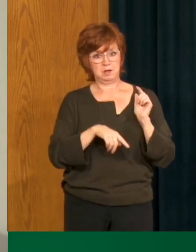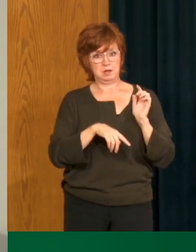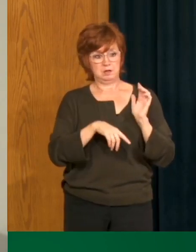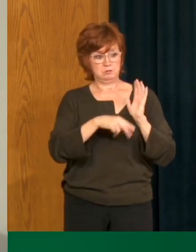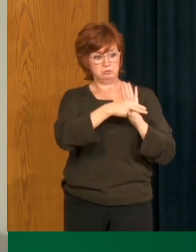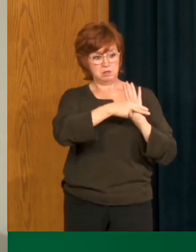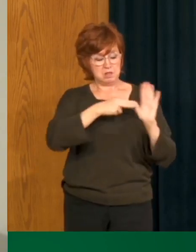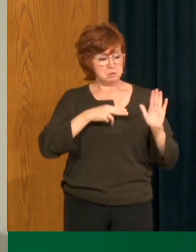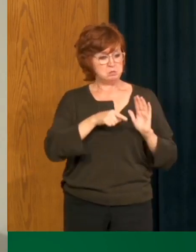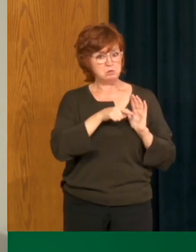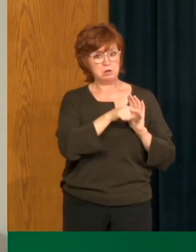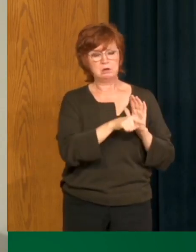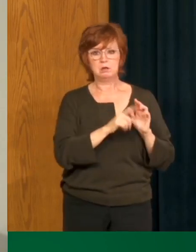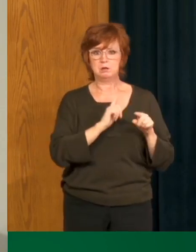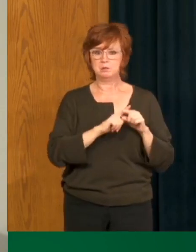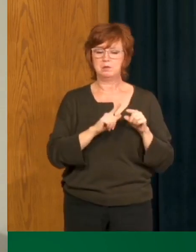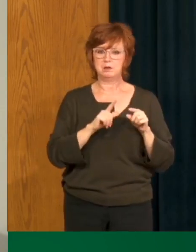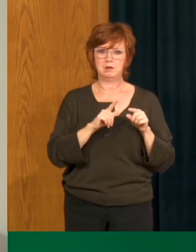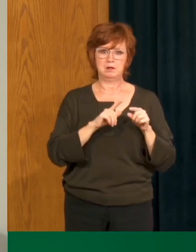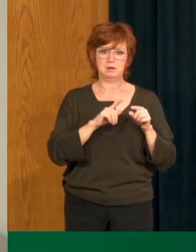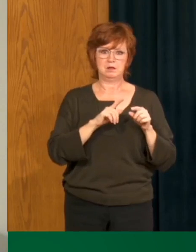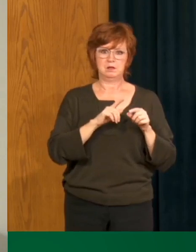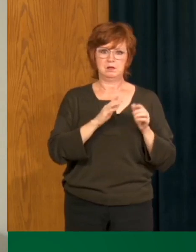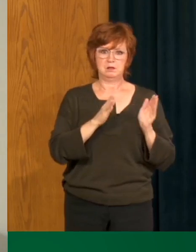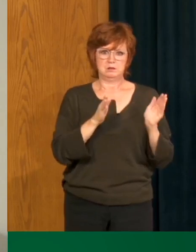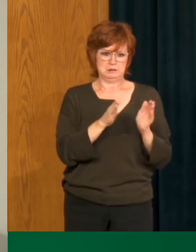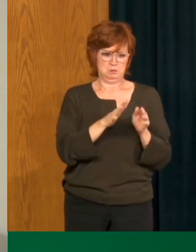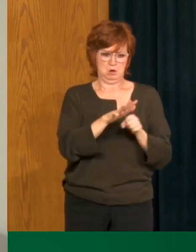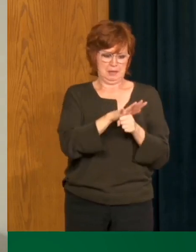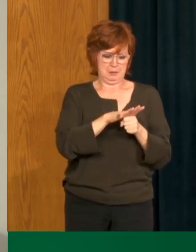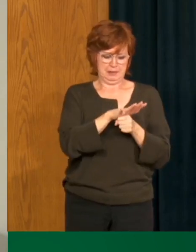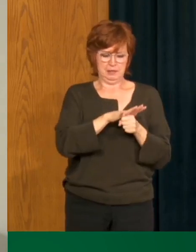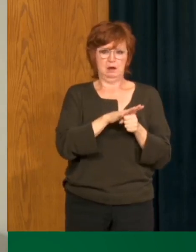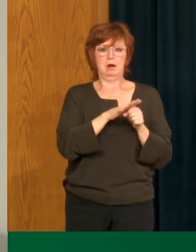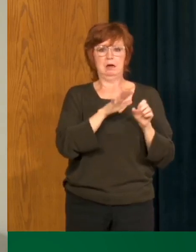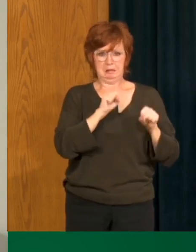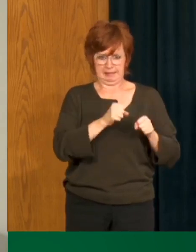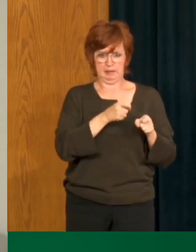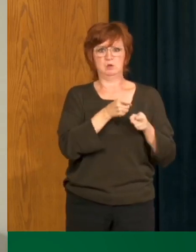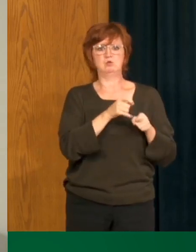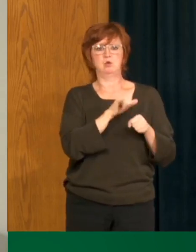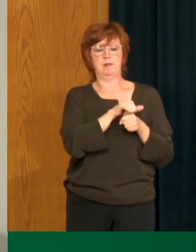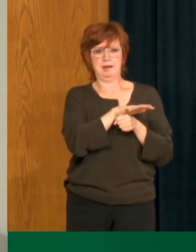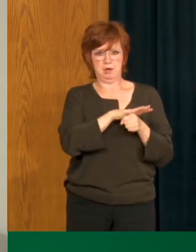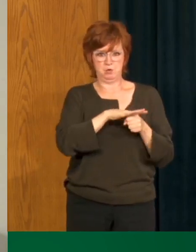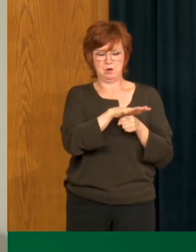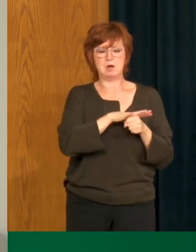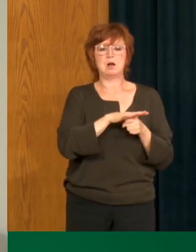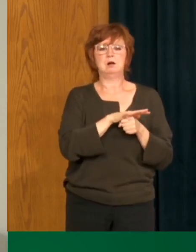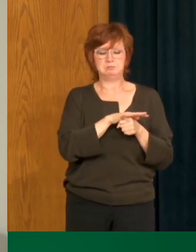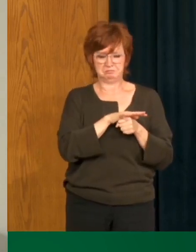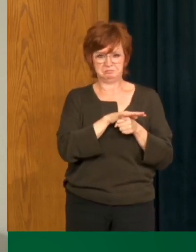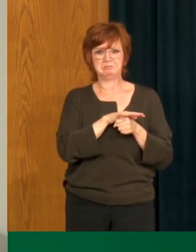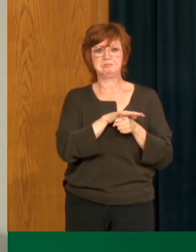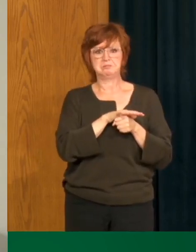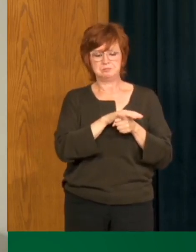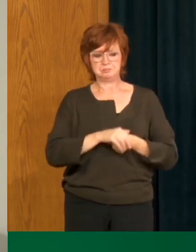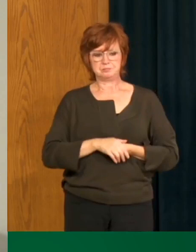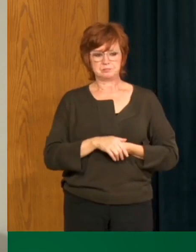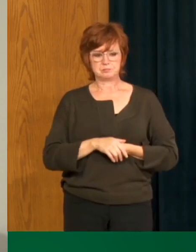there is that, it's a very small unit. It's like an extended household in terms of common eating areas. And